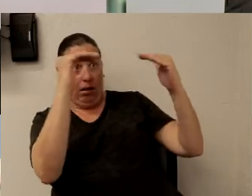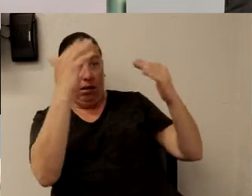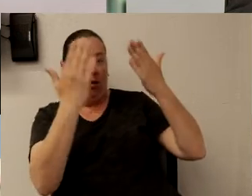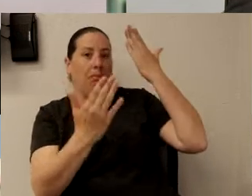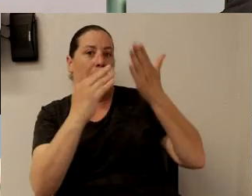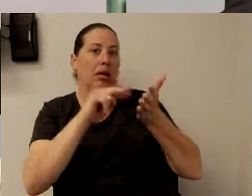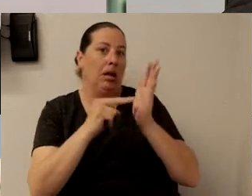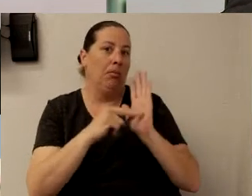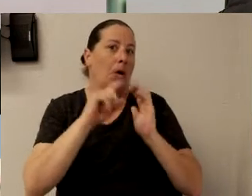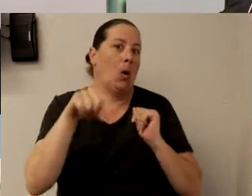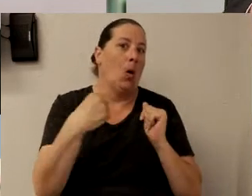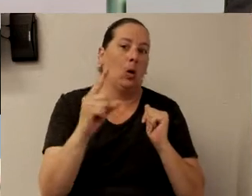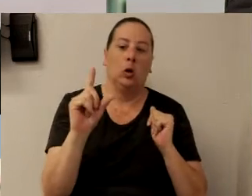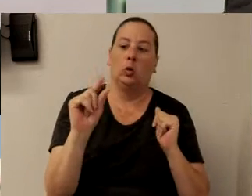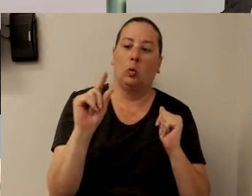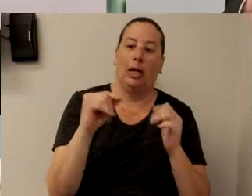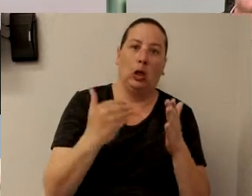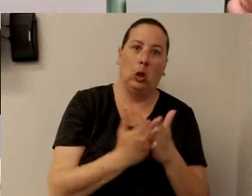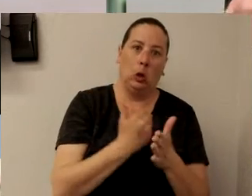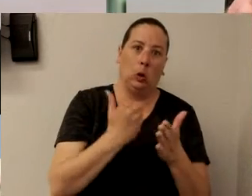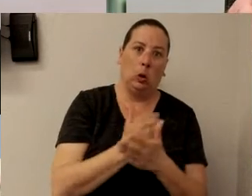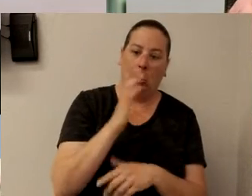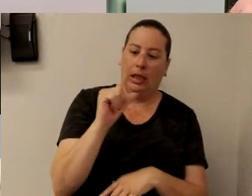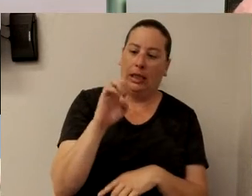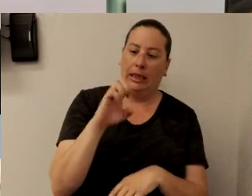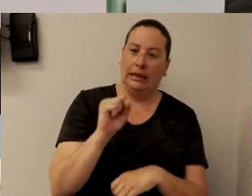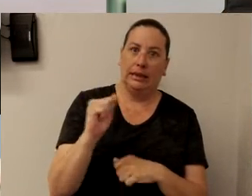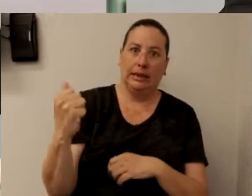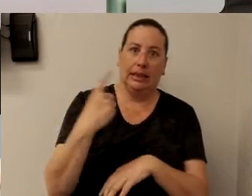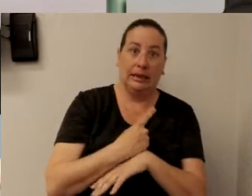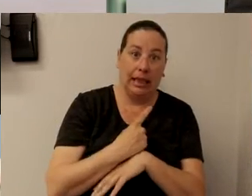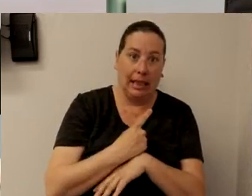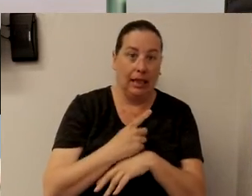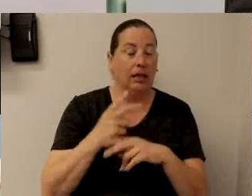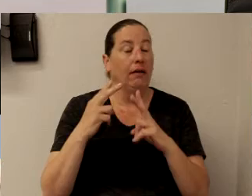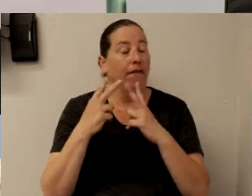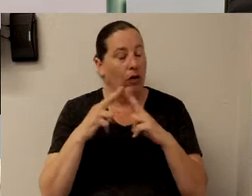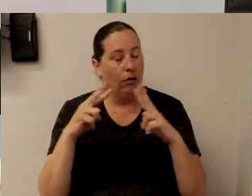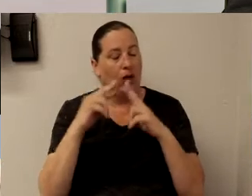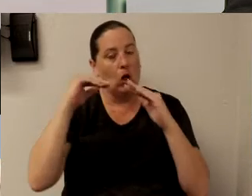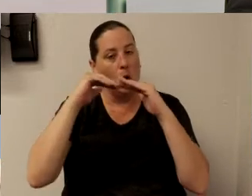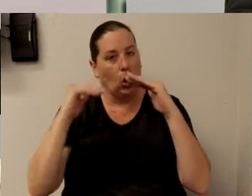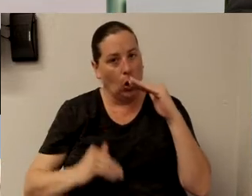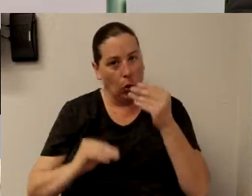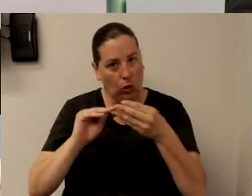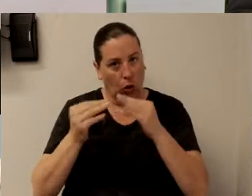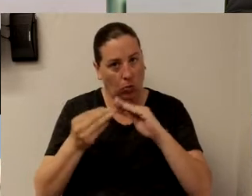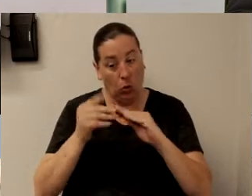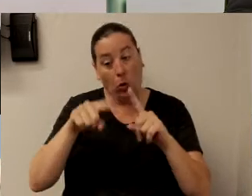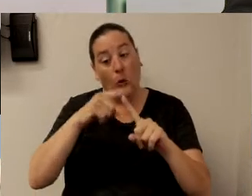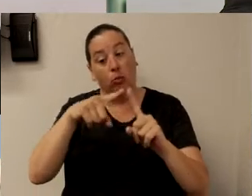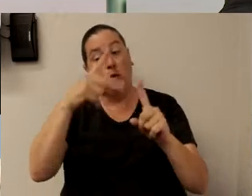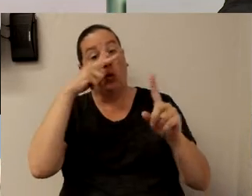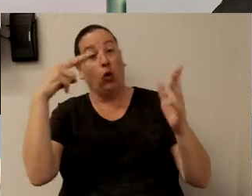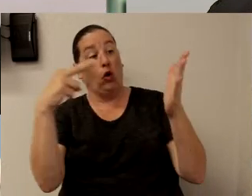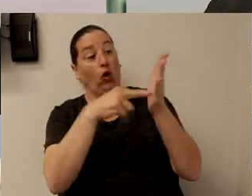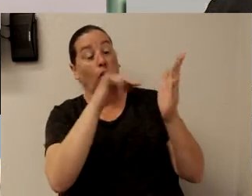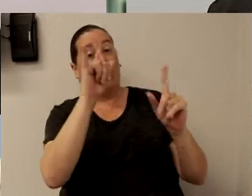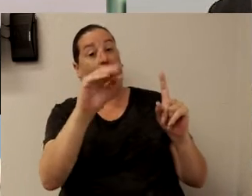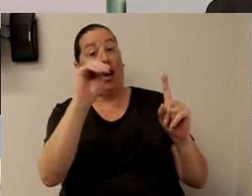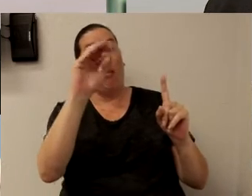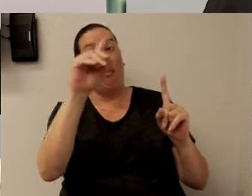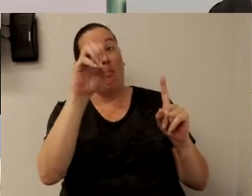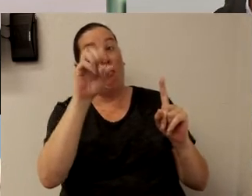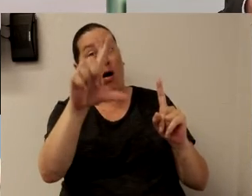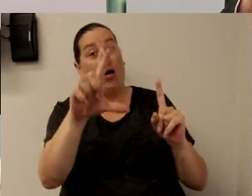a day. So still a very, very low number. When you looked at that model a couple weeks ago, it was